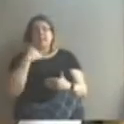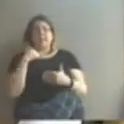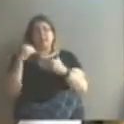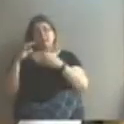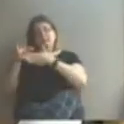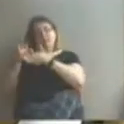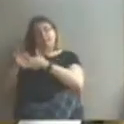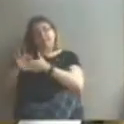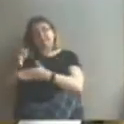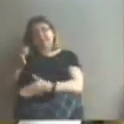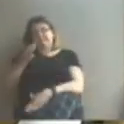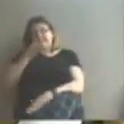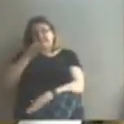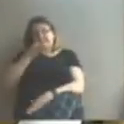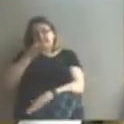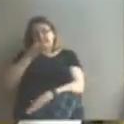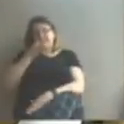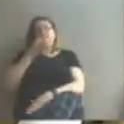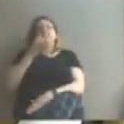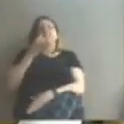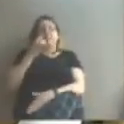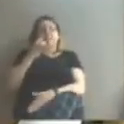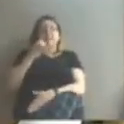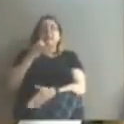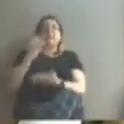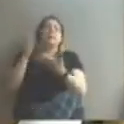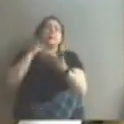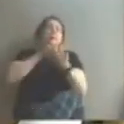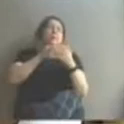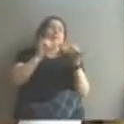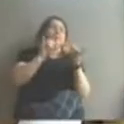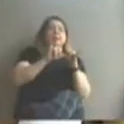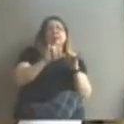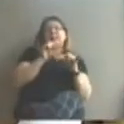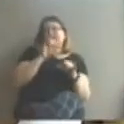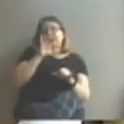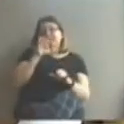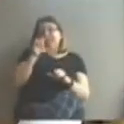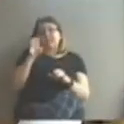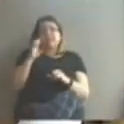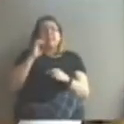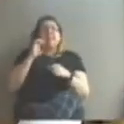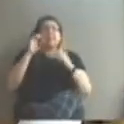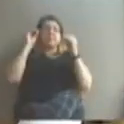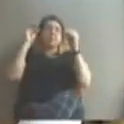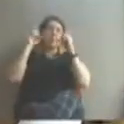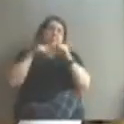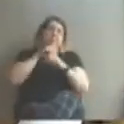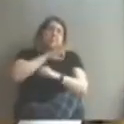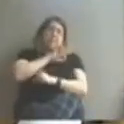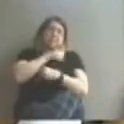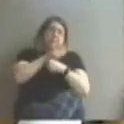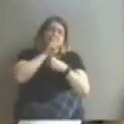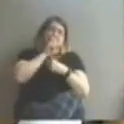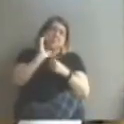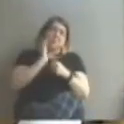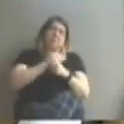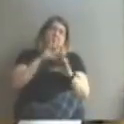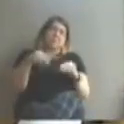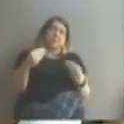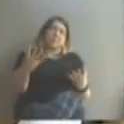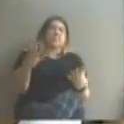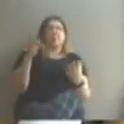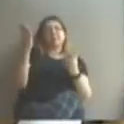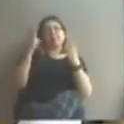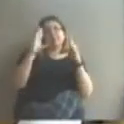area expertise. So again, when we think about size and scale of our teaching staff and wanting to make sure that our